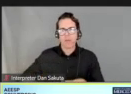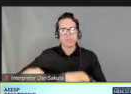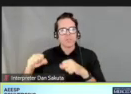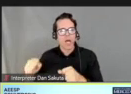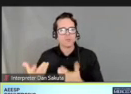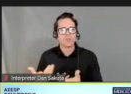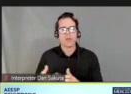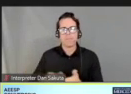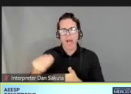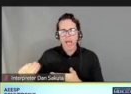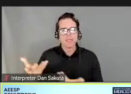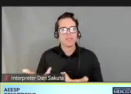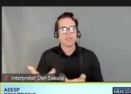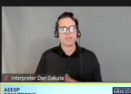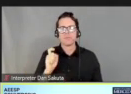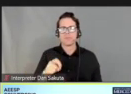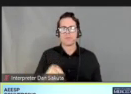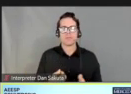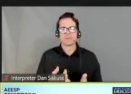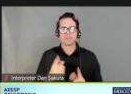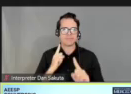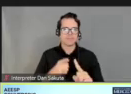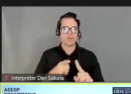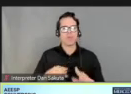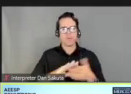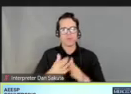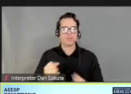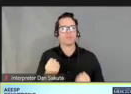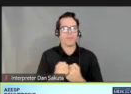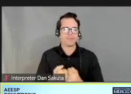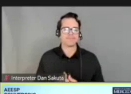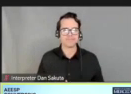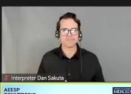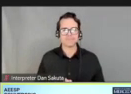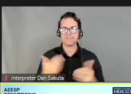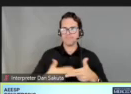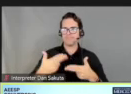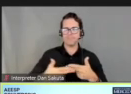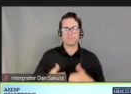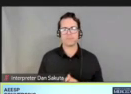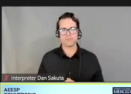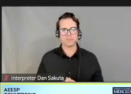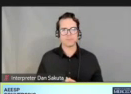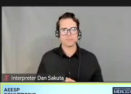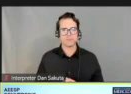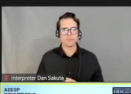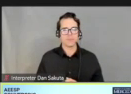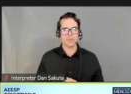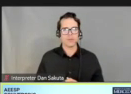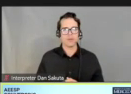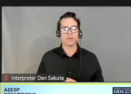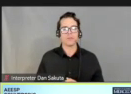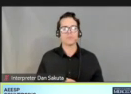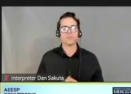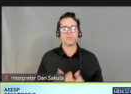and it definitely has to be driven by and supported by the community. Next slide. And